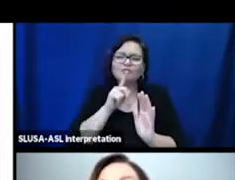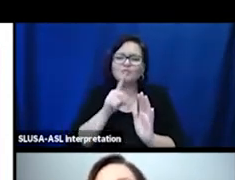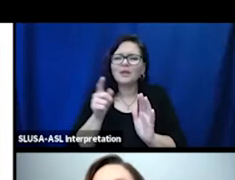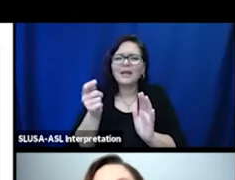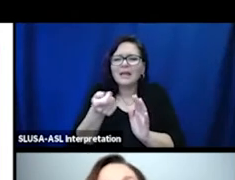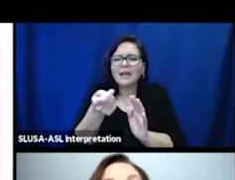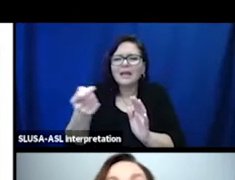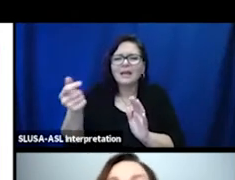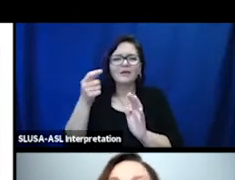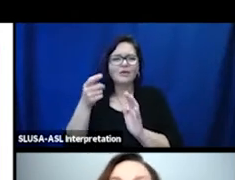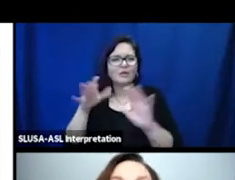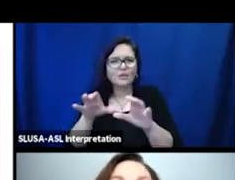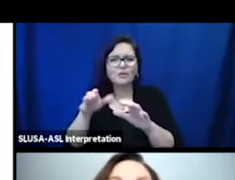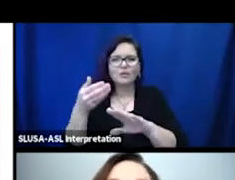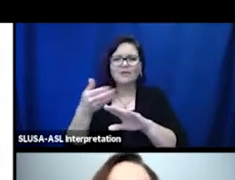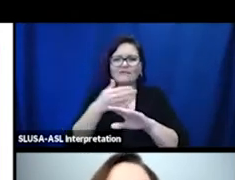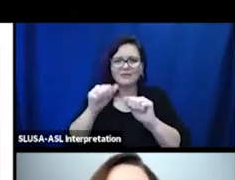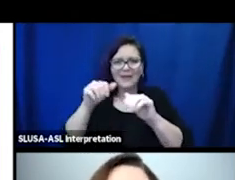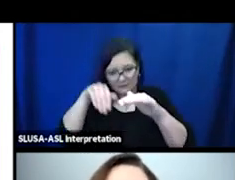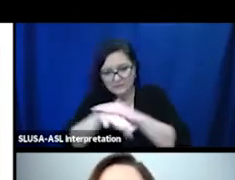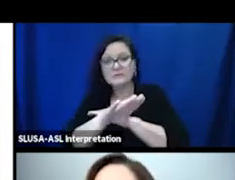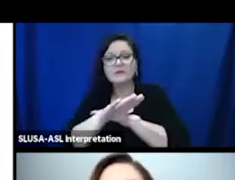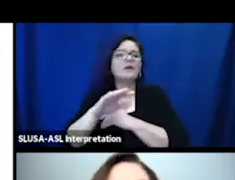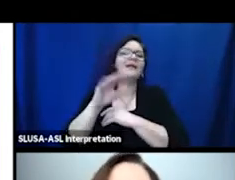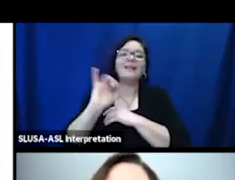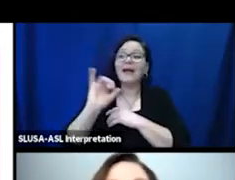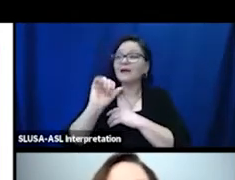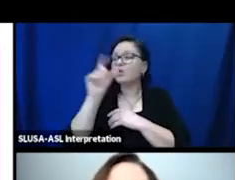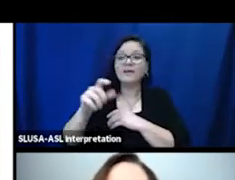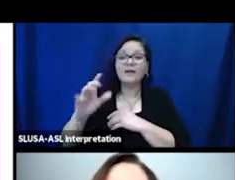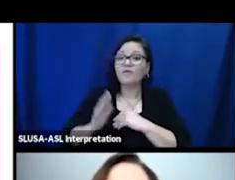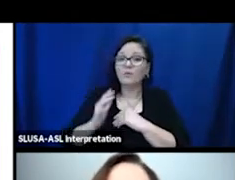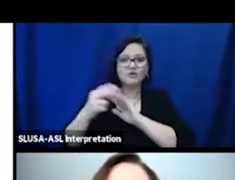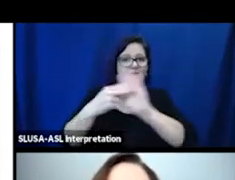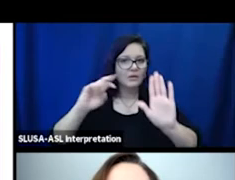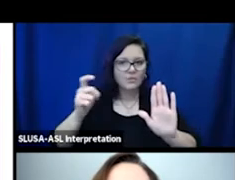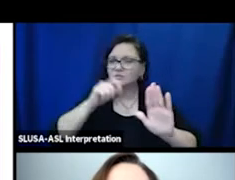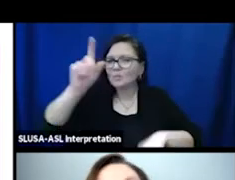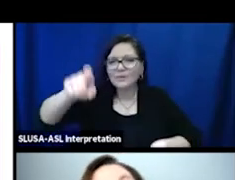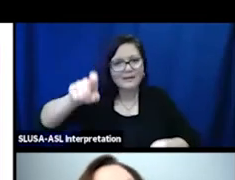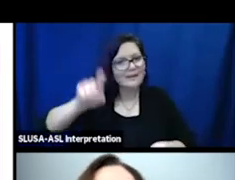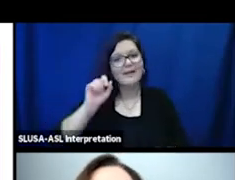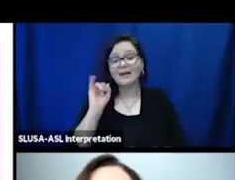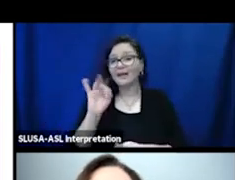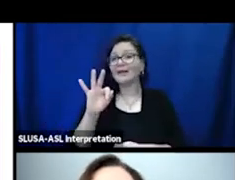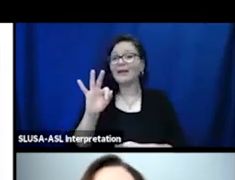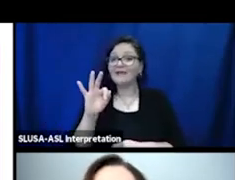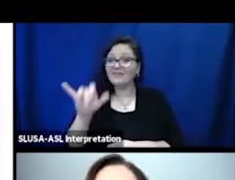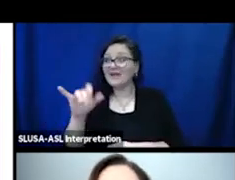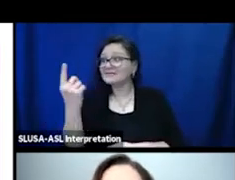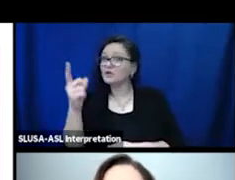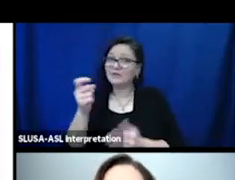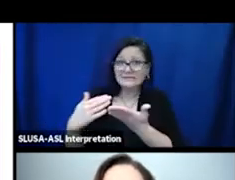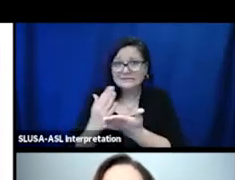order to gain access. Nobody has to have a formal diagnosis if that is something that needs to be navigated